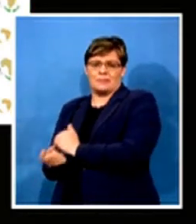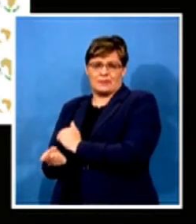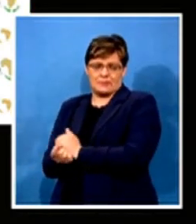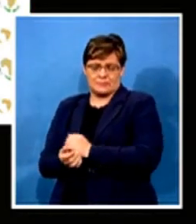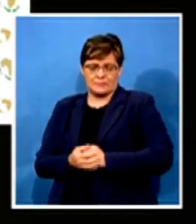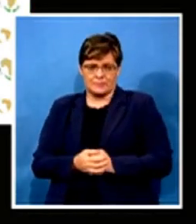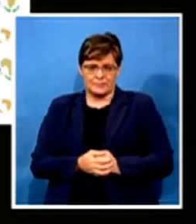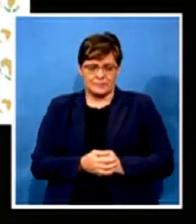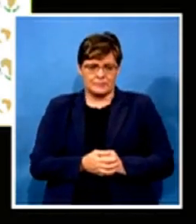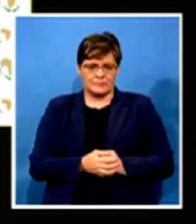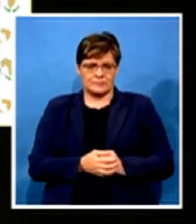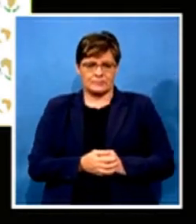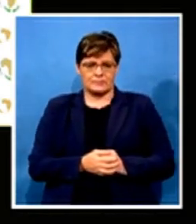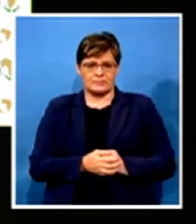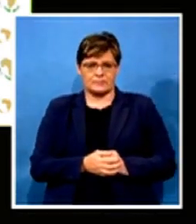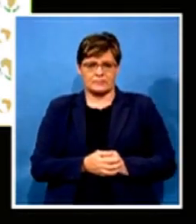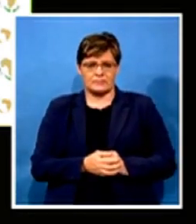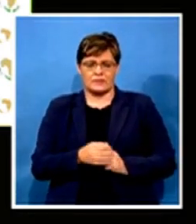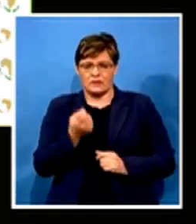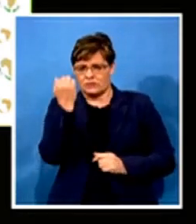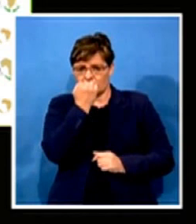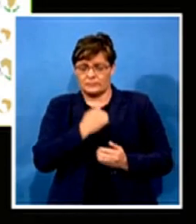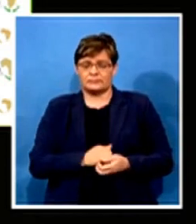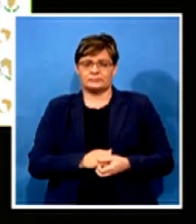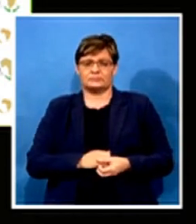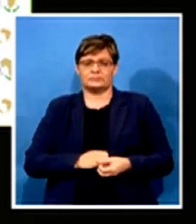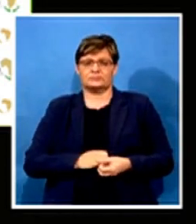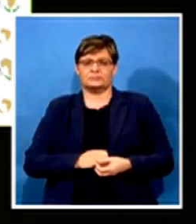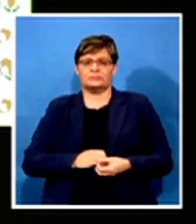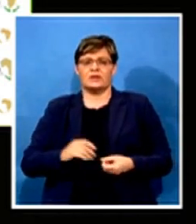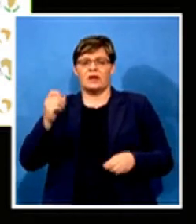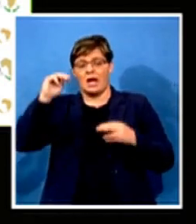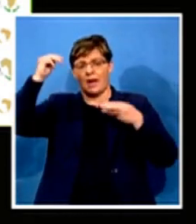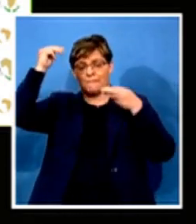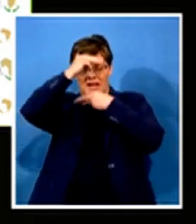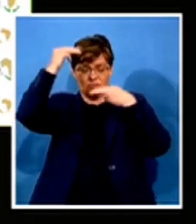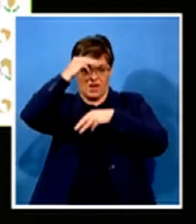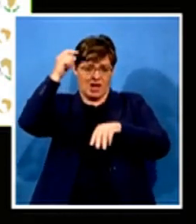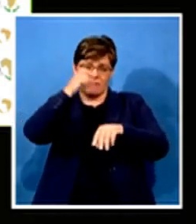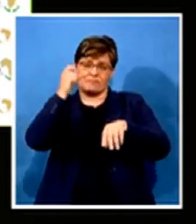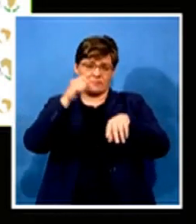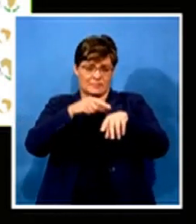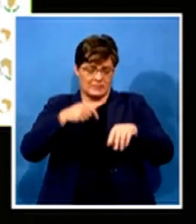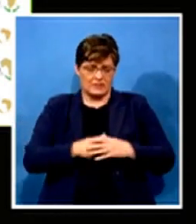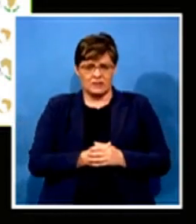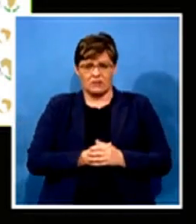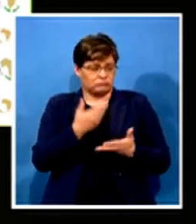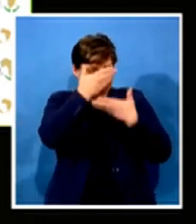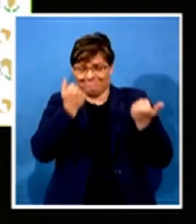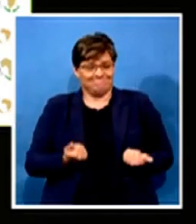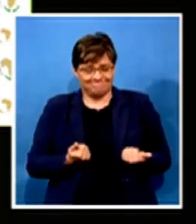Excuse me. With respect to malaria, it's not known. We really don't have any studies yet. I